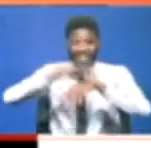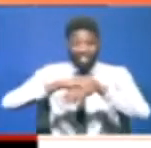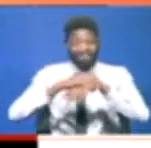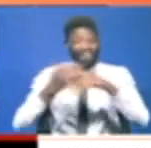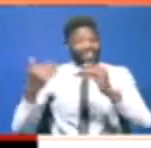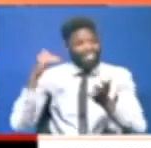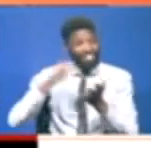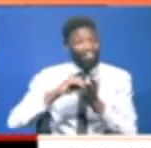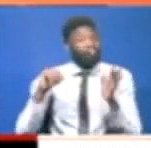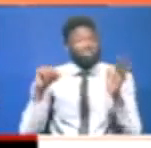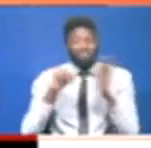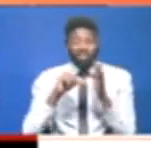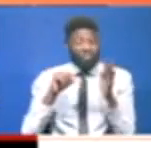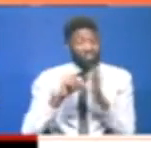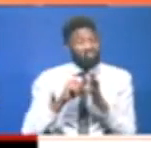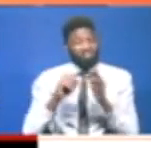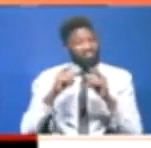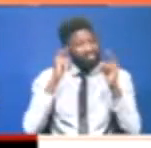problem.